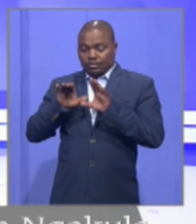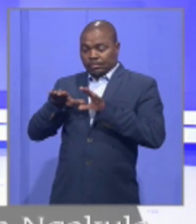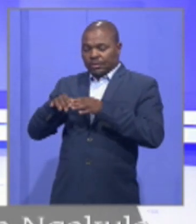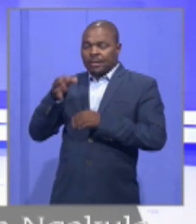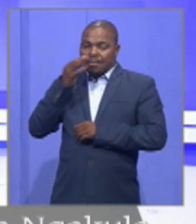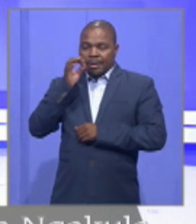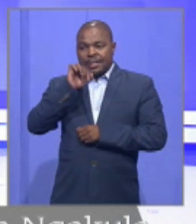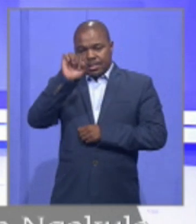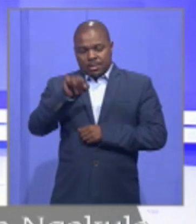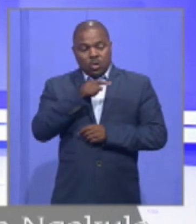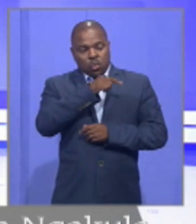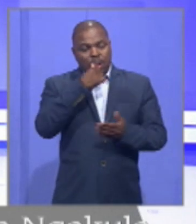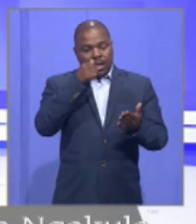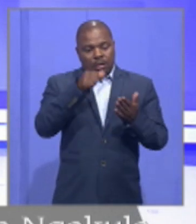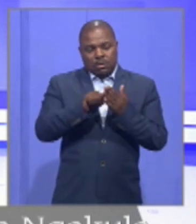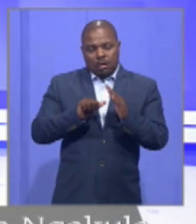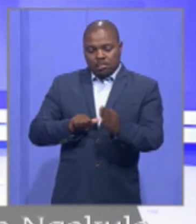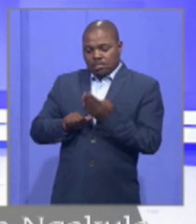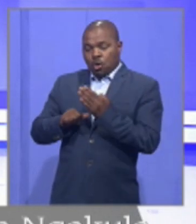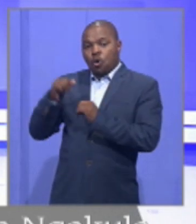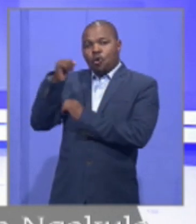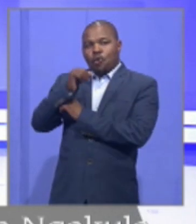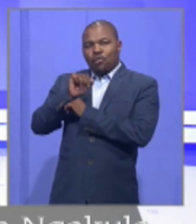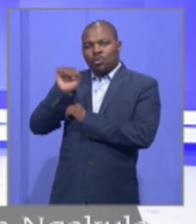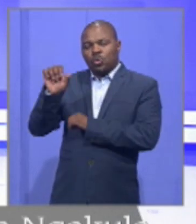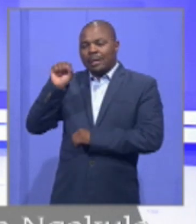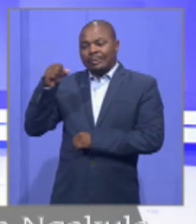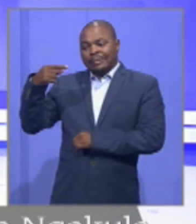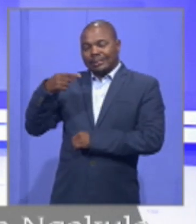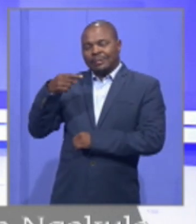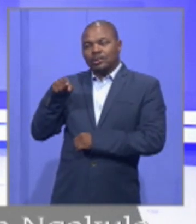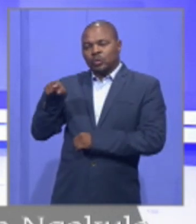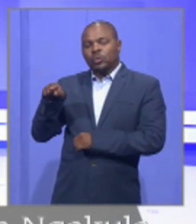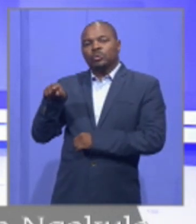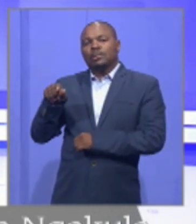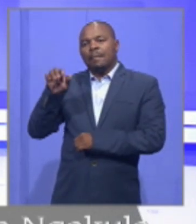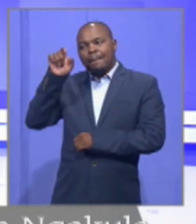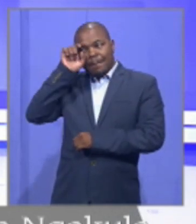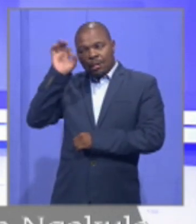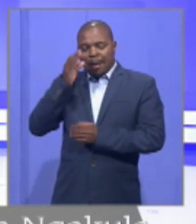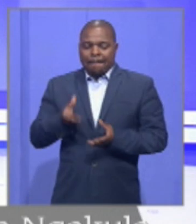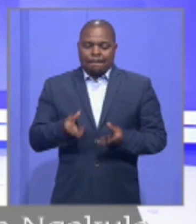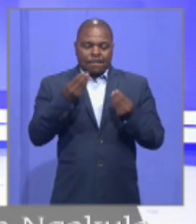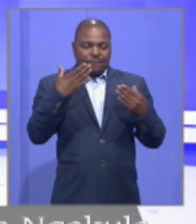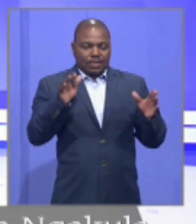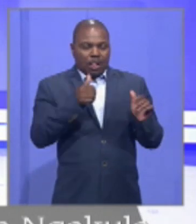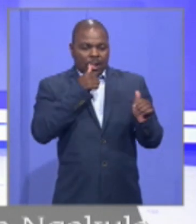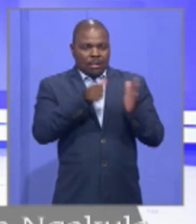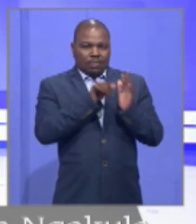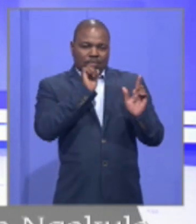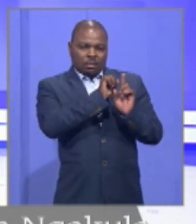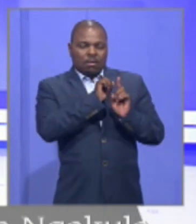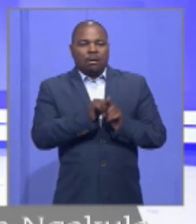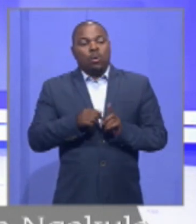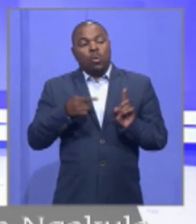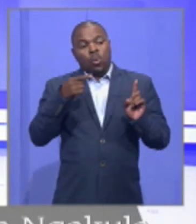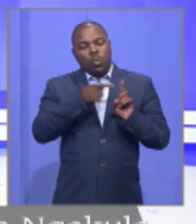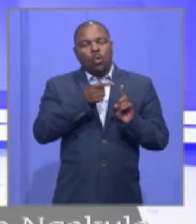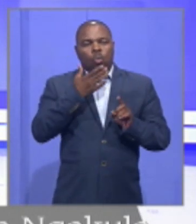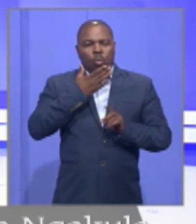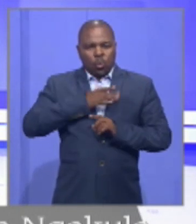gore lekwalo la gagwe le amogetswe ke kantoro ya mokwaledi kakaretso wa ANC Fikileng Balula. La re tlhalositse fa batla